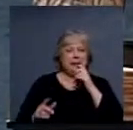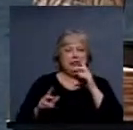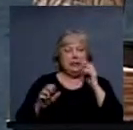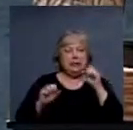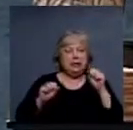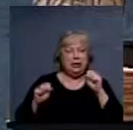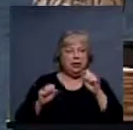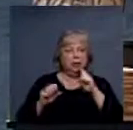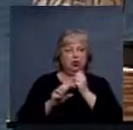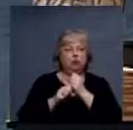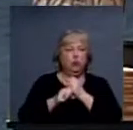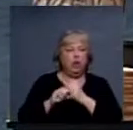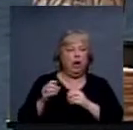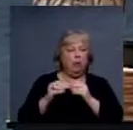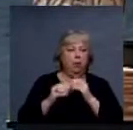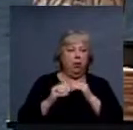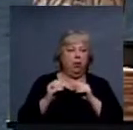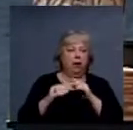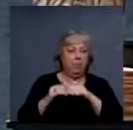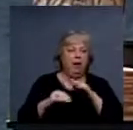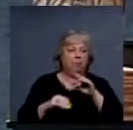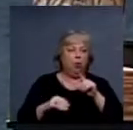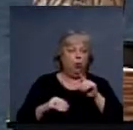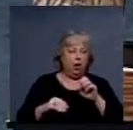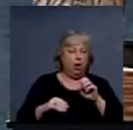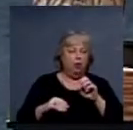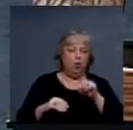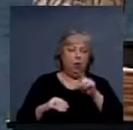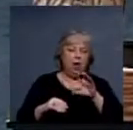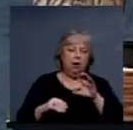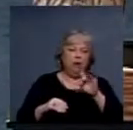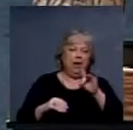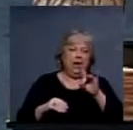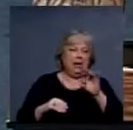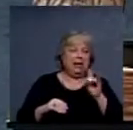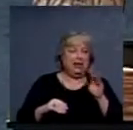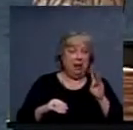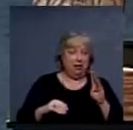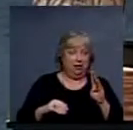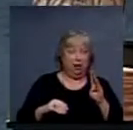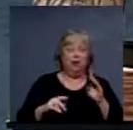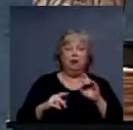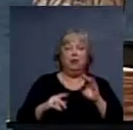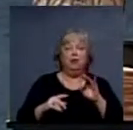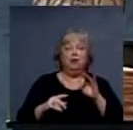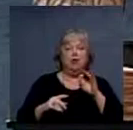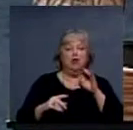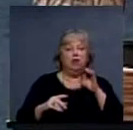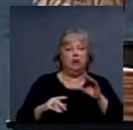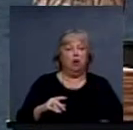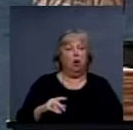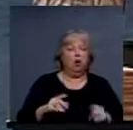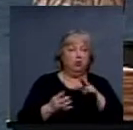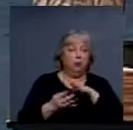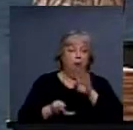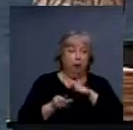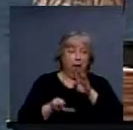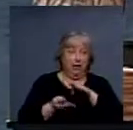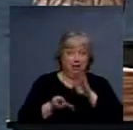over 108 decibels of barking dogs being played back. And if you guys were there, it was quite a sound.